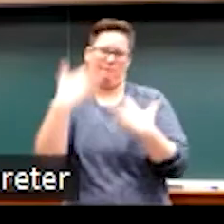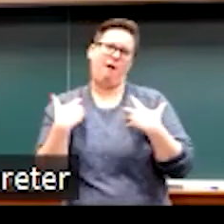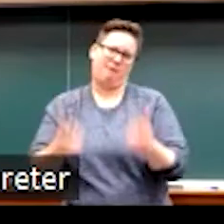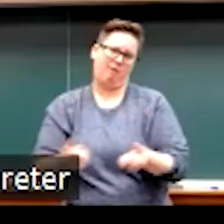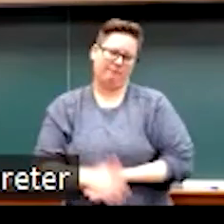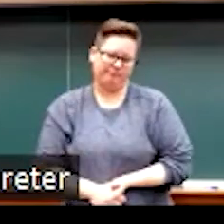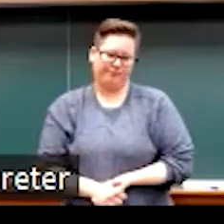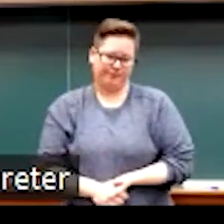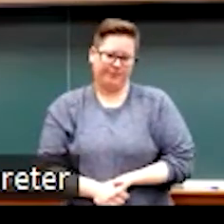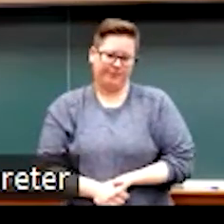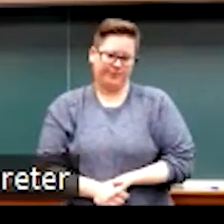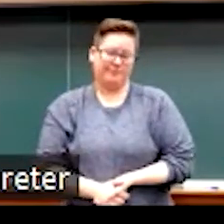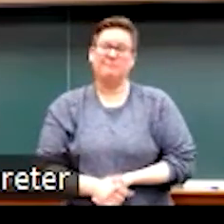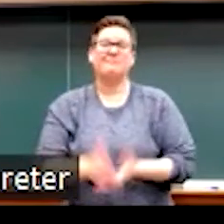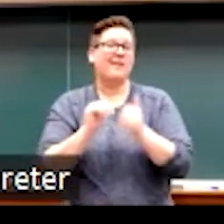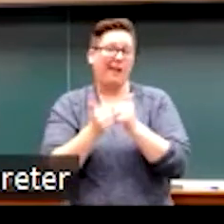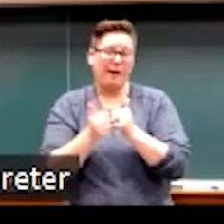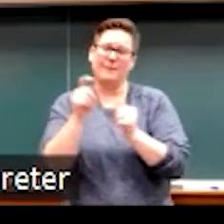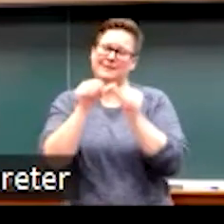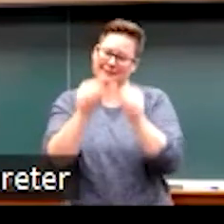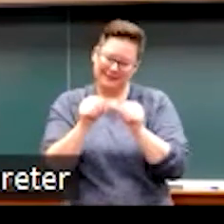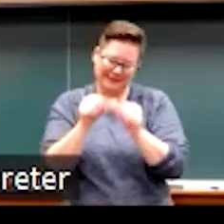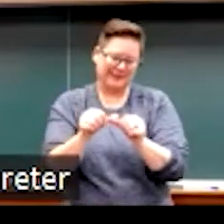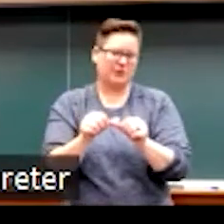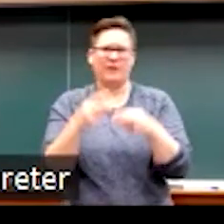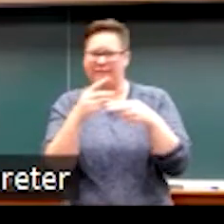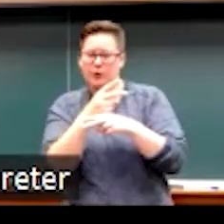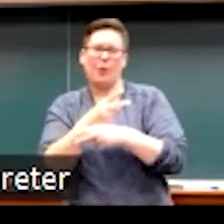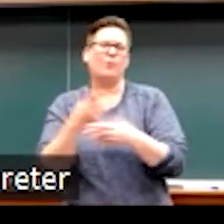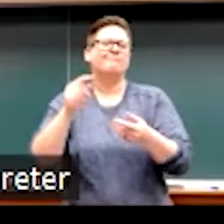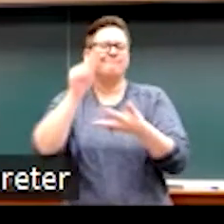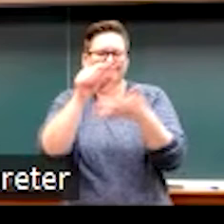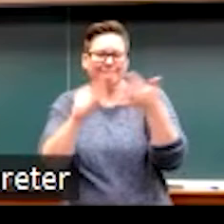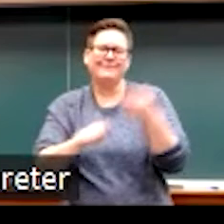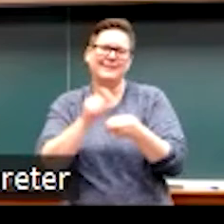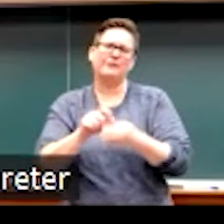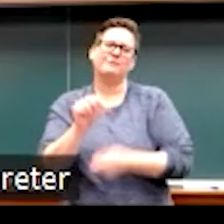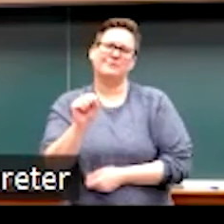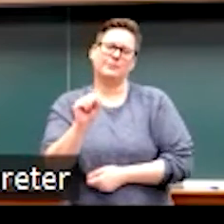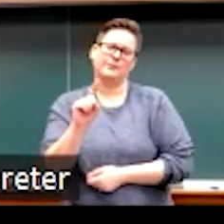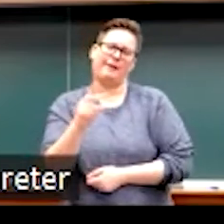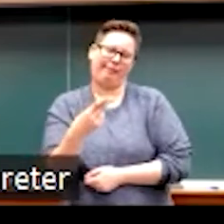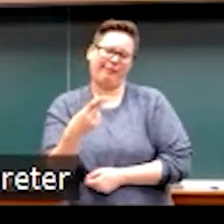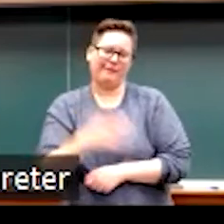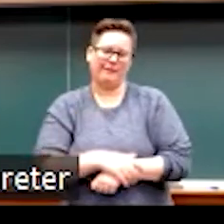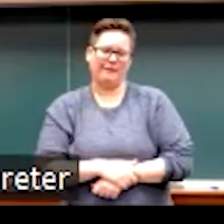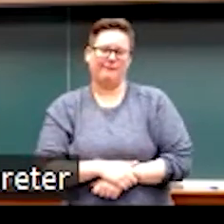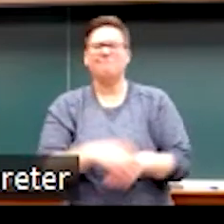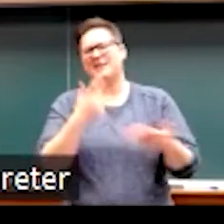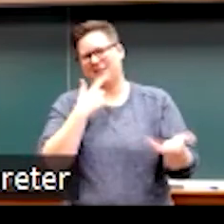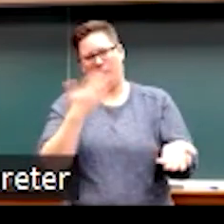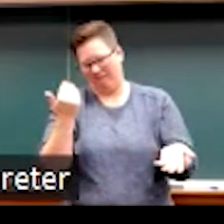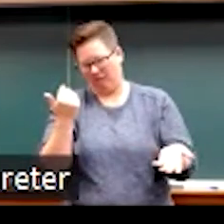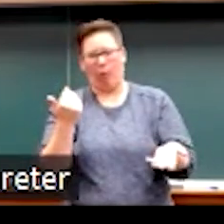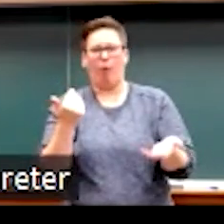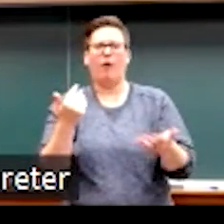and wellness. To do that, we have to continue to identify and address social determinants of health. That is to ultimately, as I mentioned before, advance